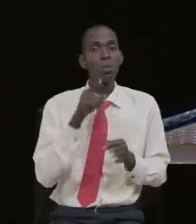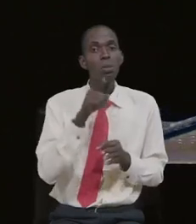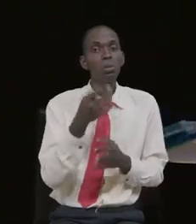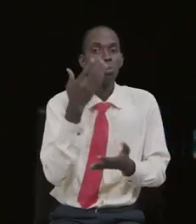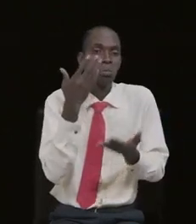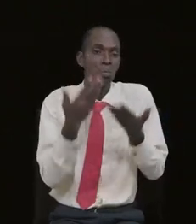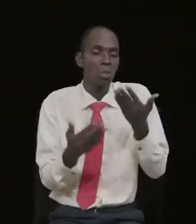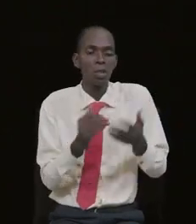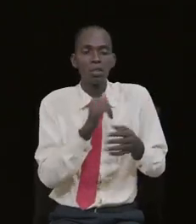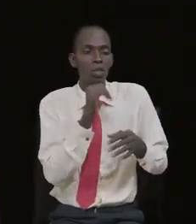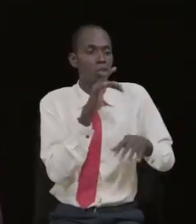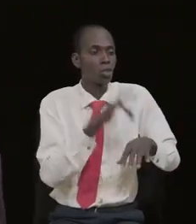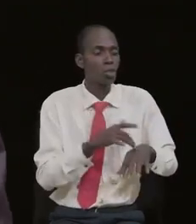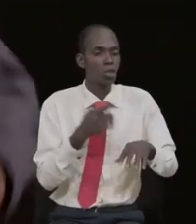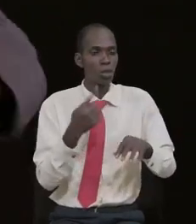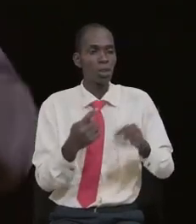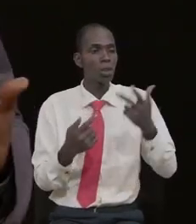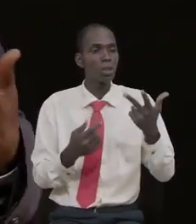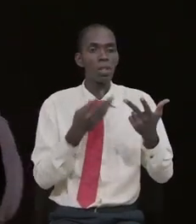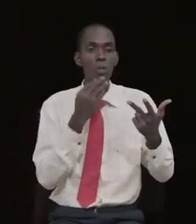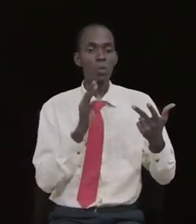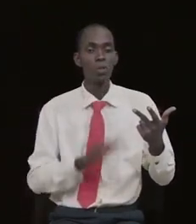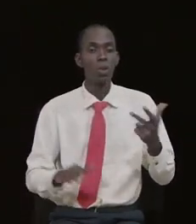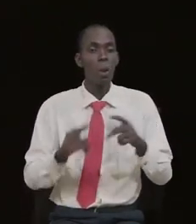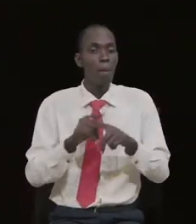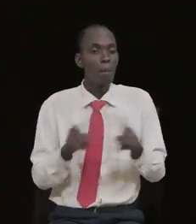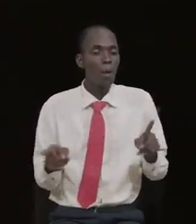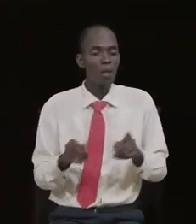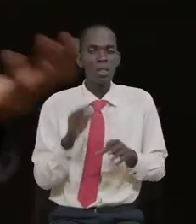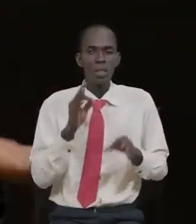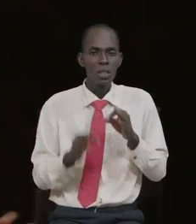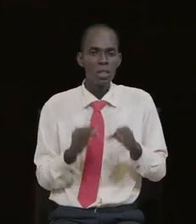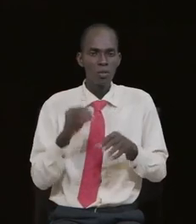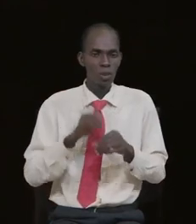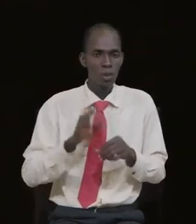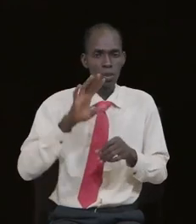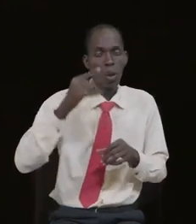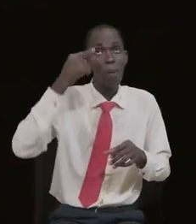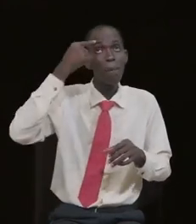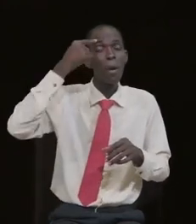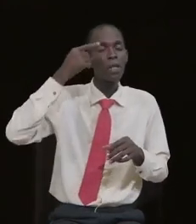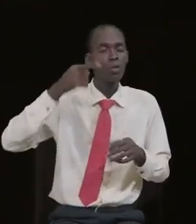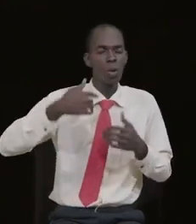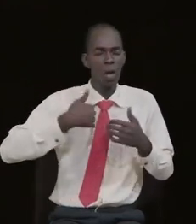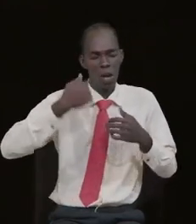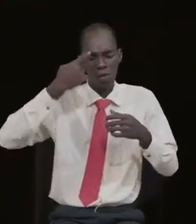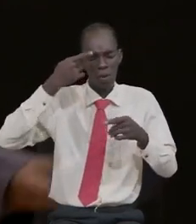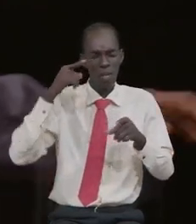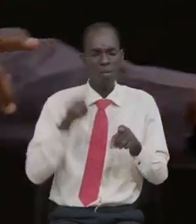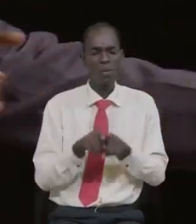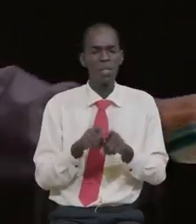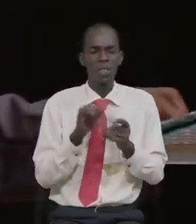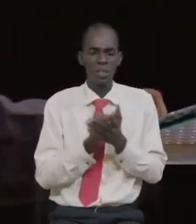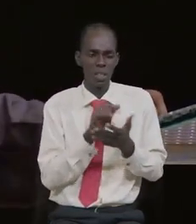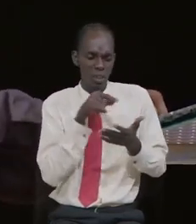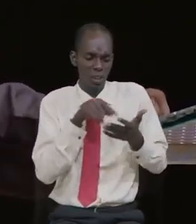touch Shadrach, Meshach, and Abednego, but if in your mind you're in agreement that these innocent people,